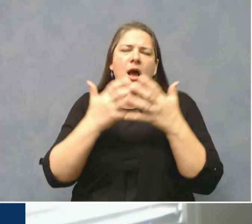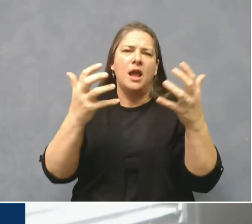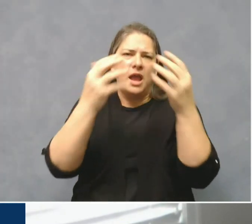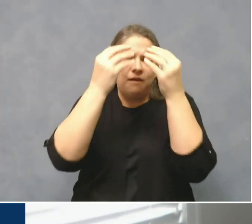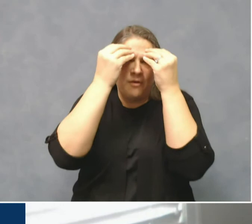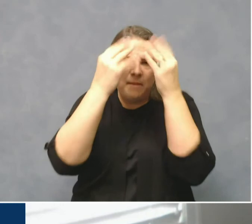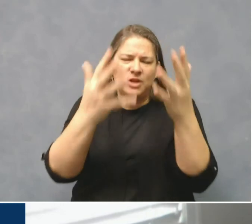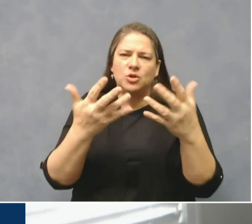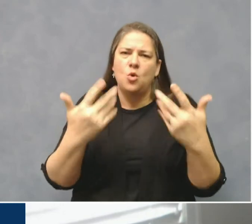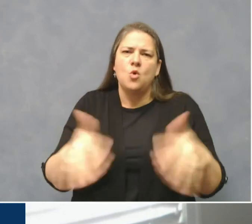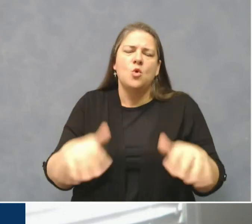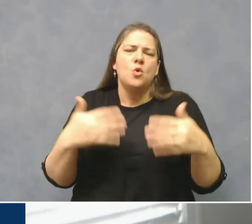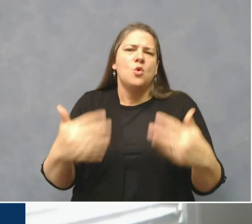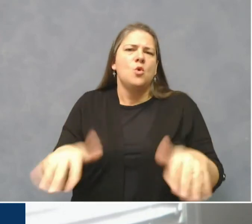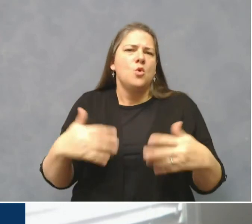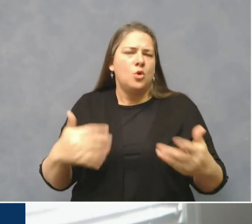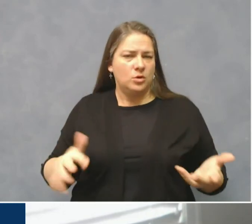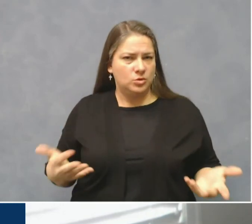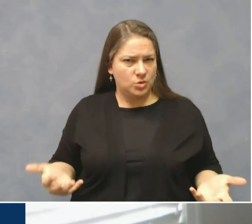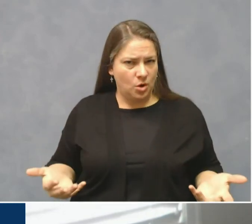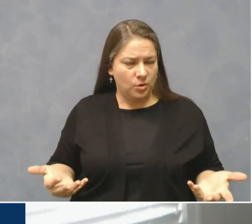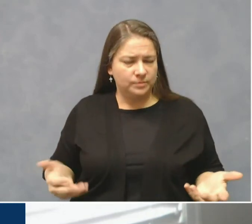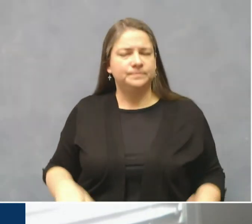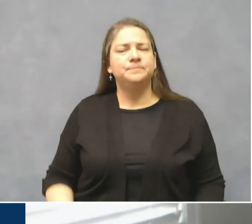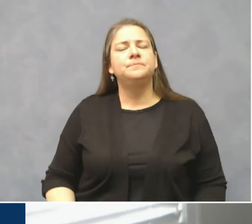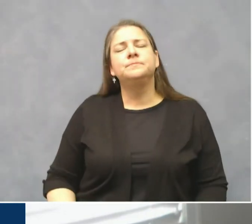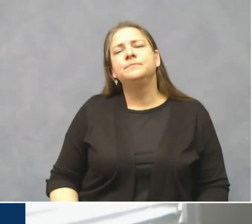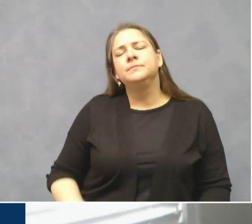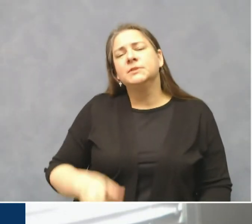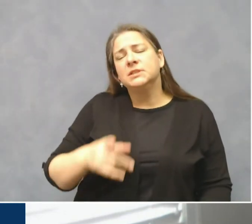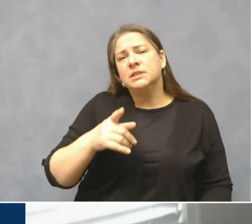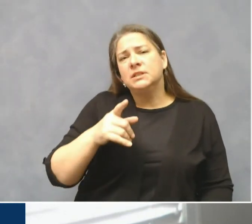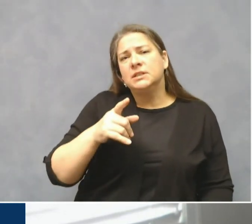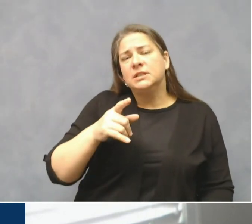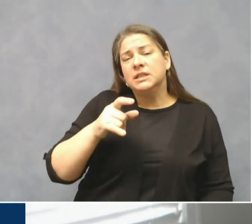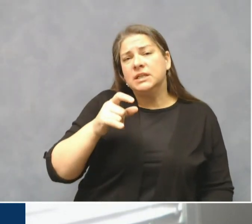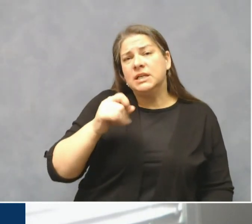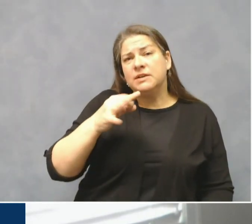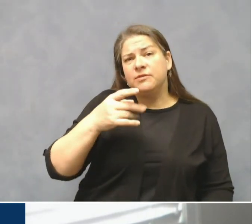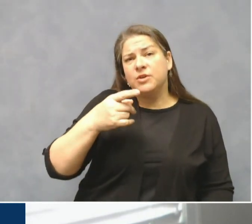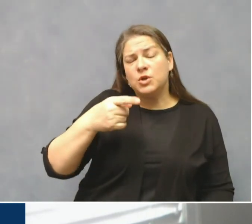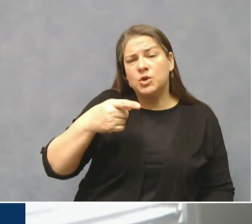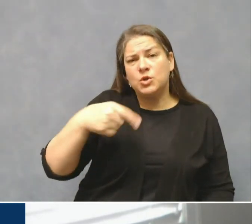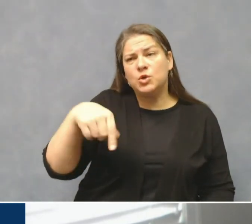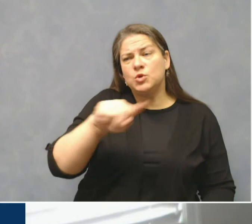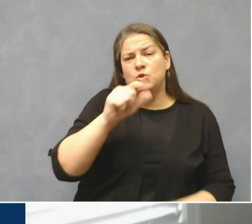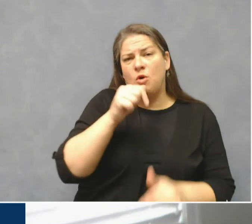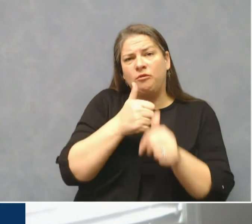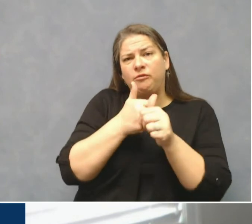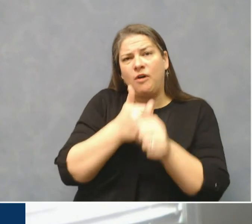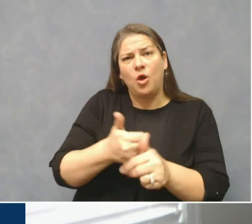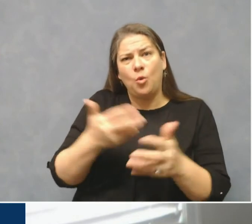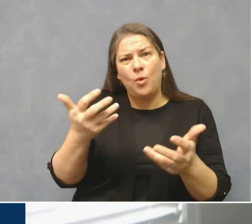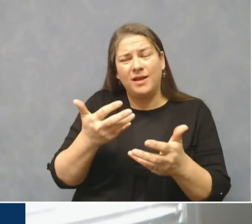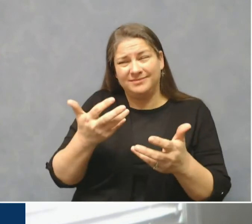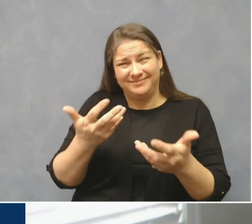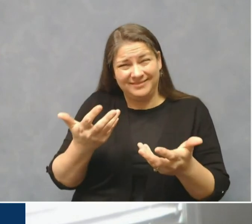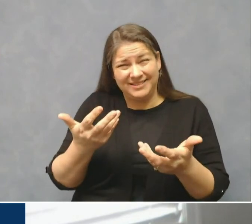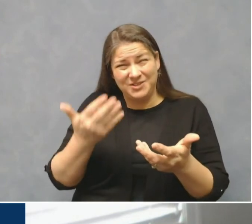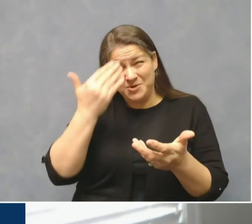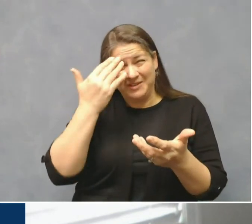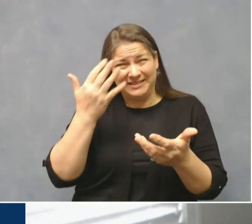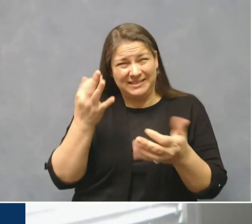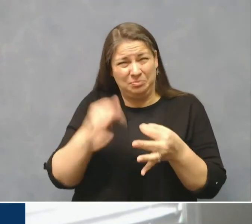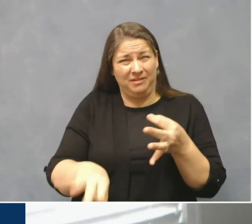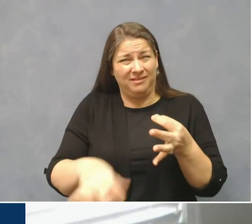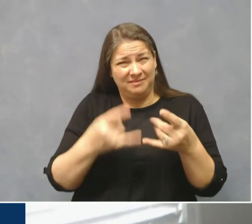time we choose to not follow simpler, easier guidance, like wear a mask every time you're in public, stay